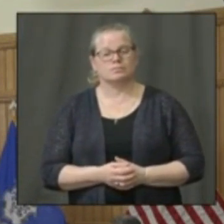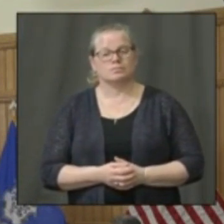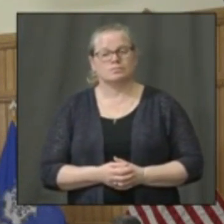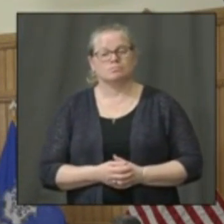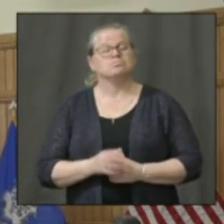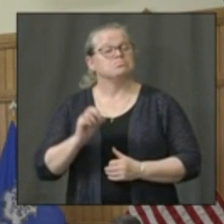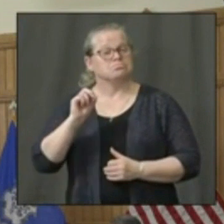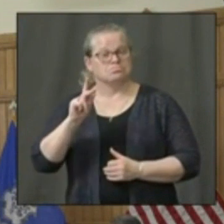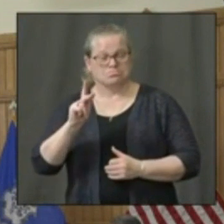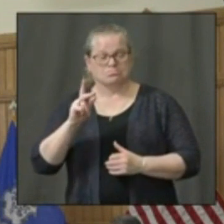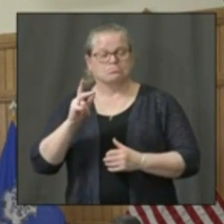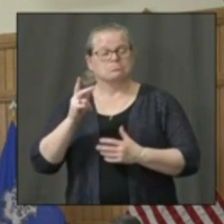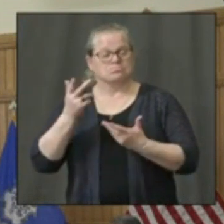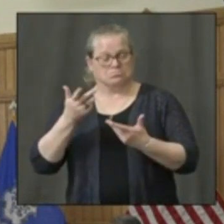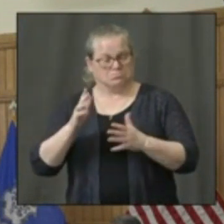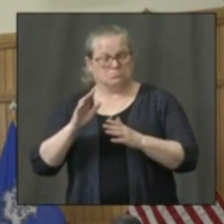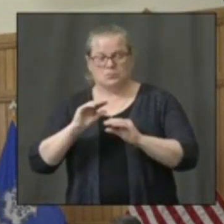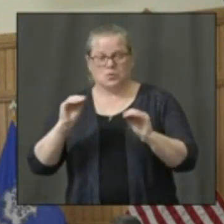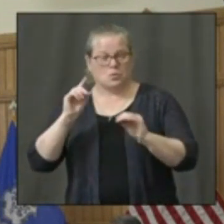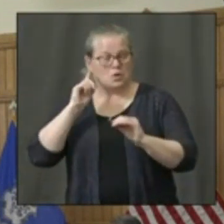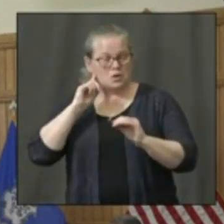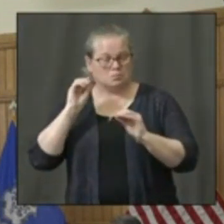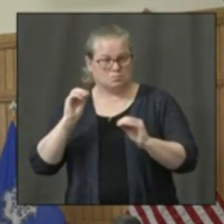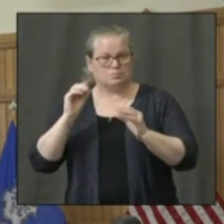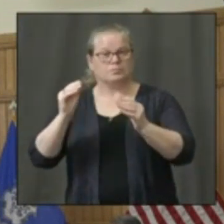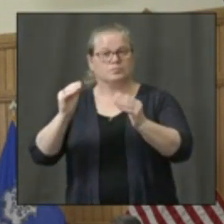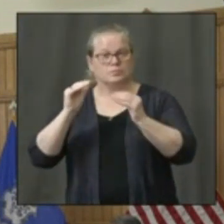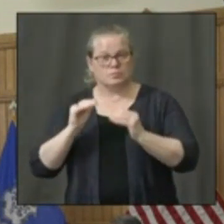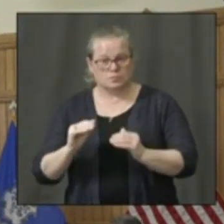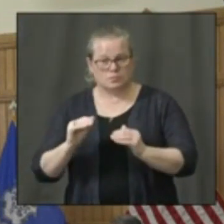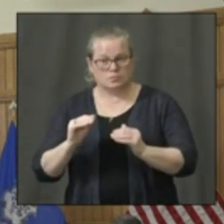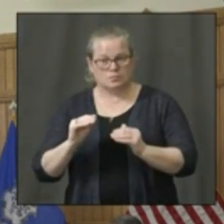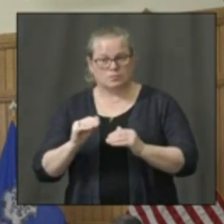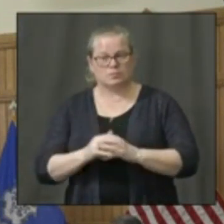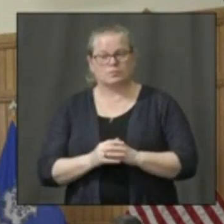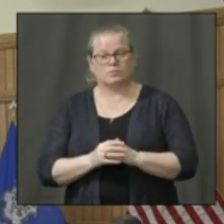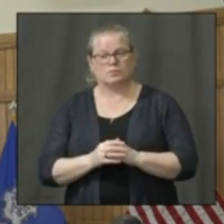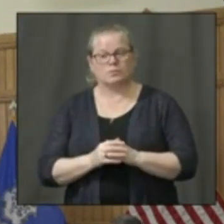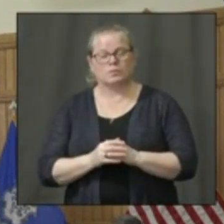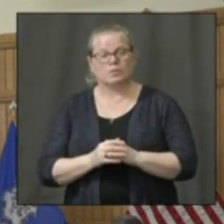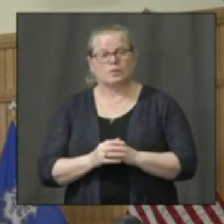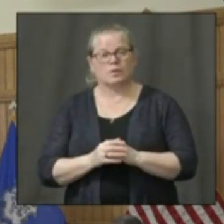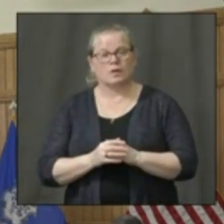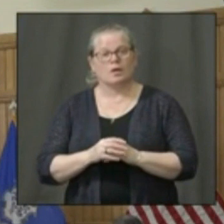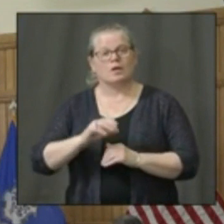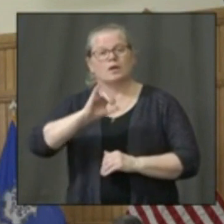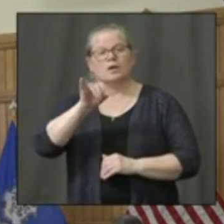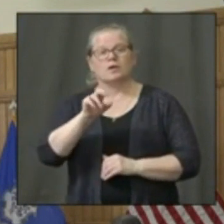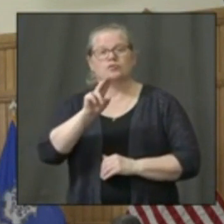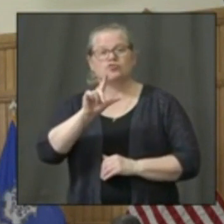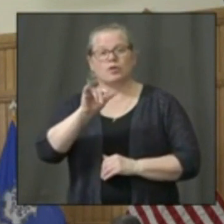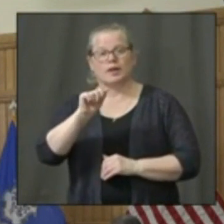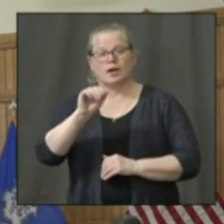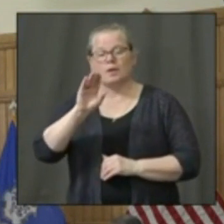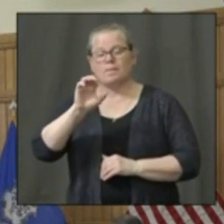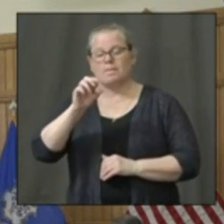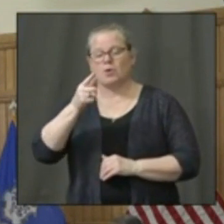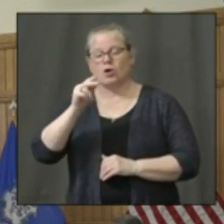All right, we will come back to you, close the program, and restart. Next will be Julia Bergman from The Day.